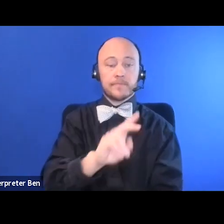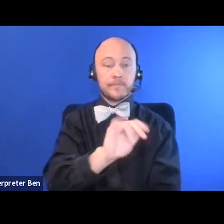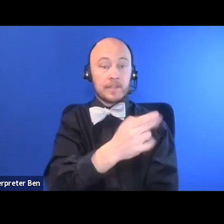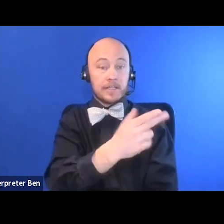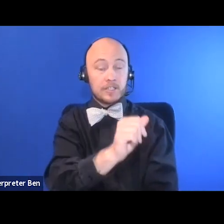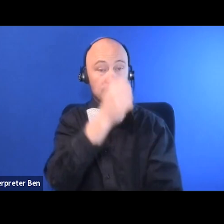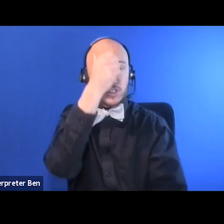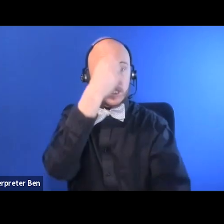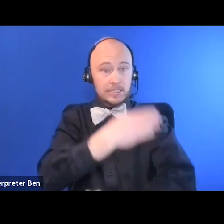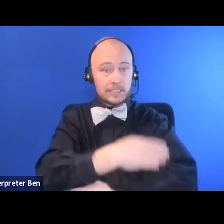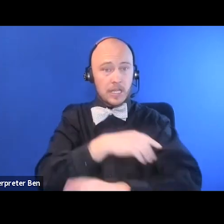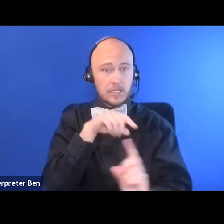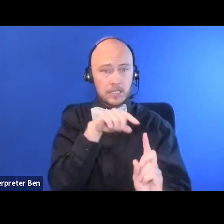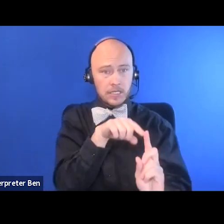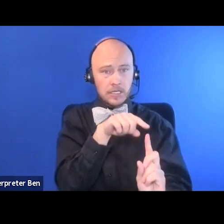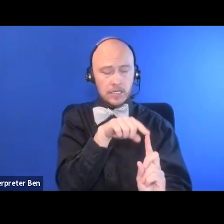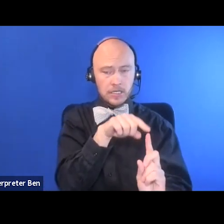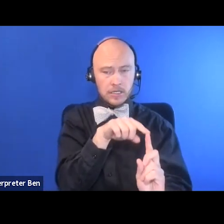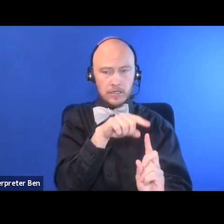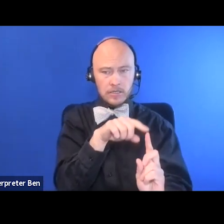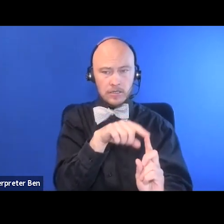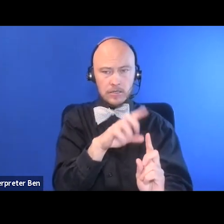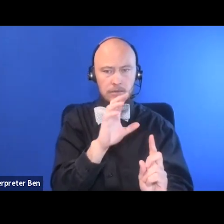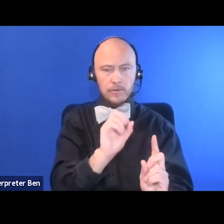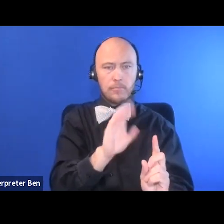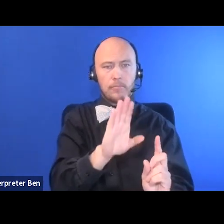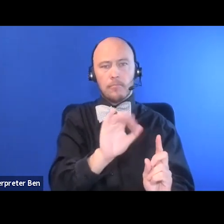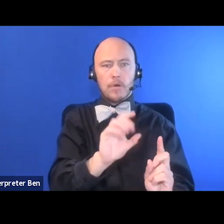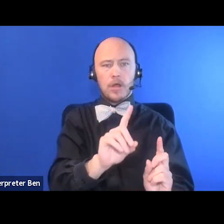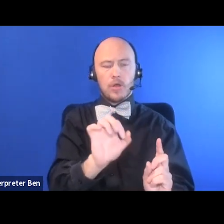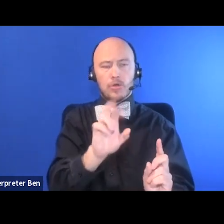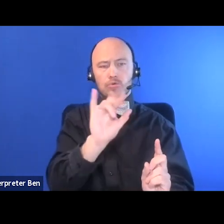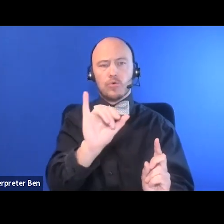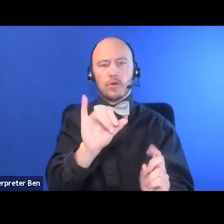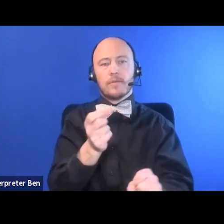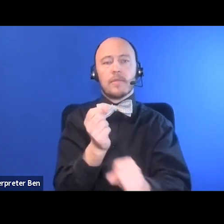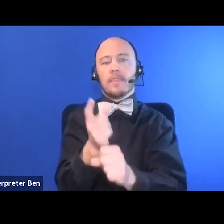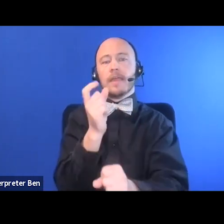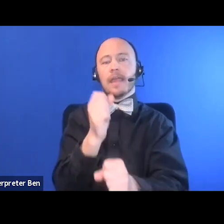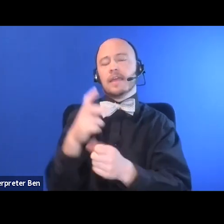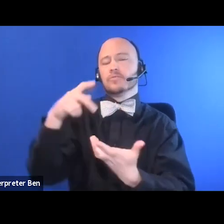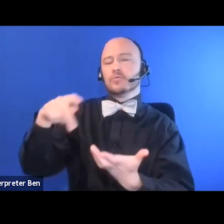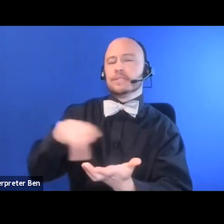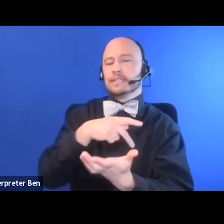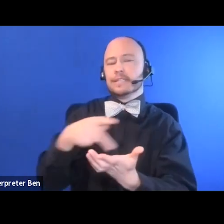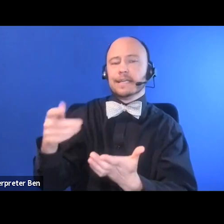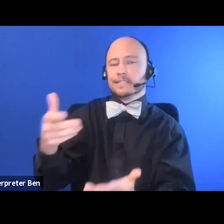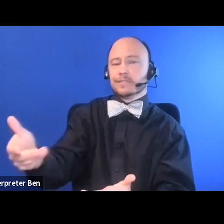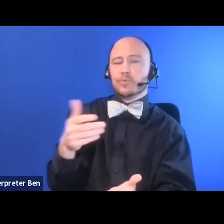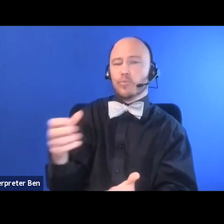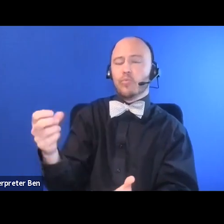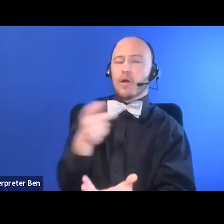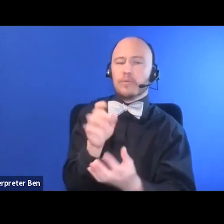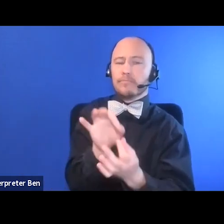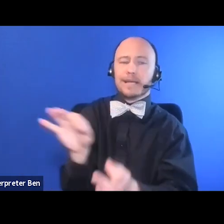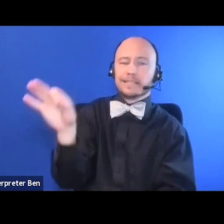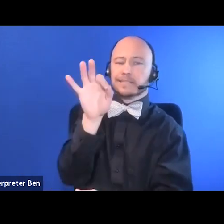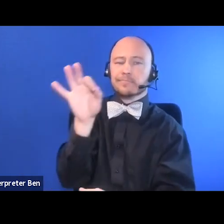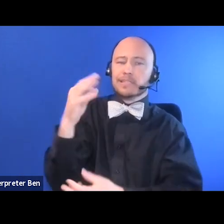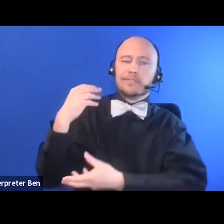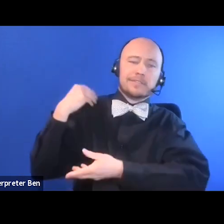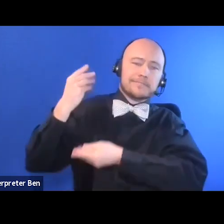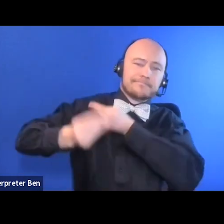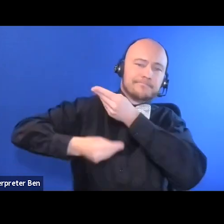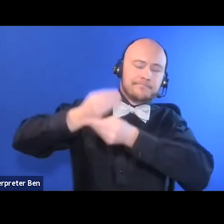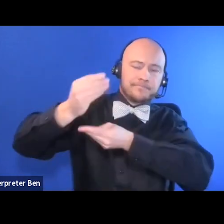had thought that it's Bon Odori, the annual dance to welcome back the spirits of the